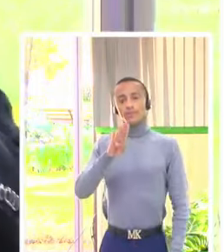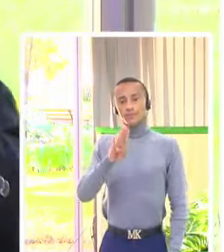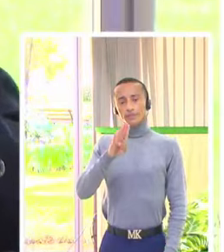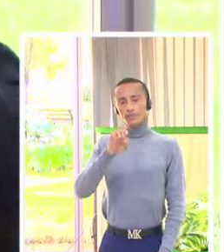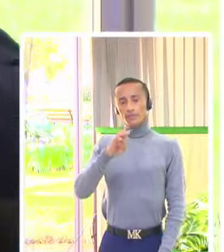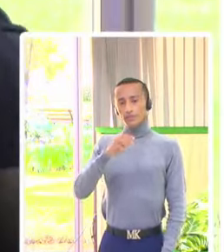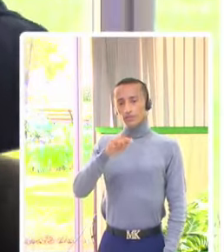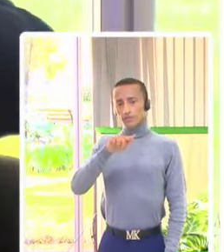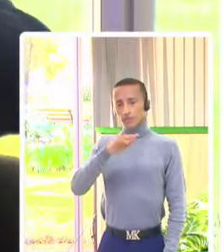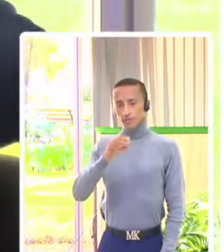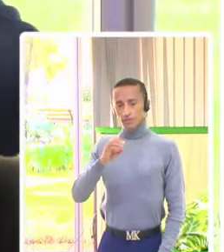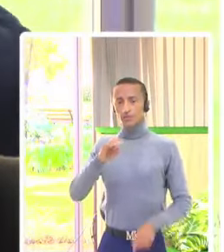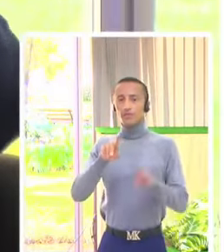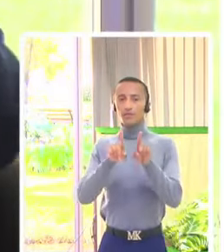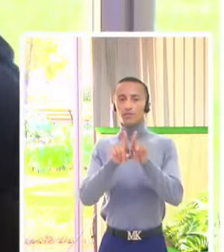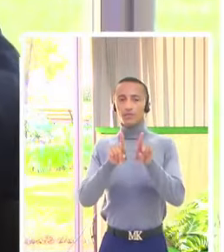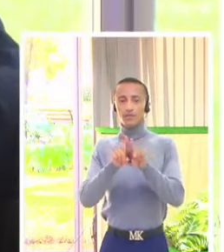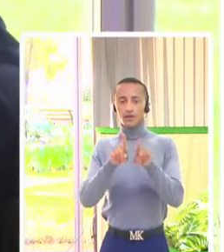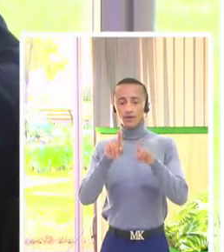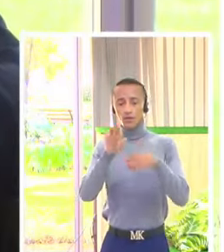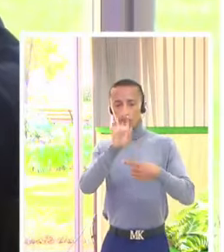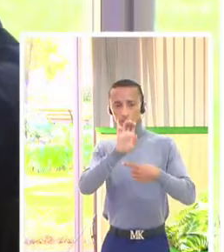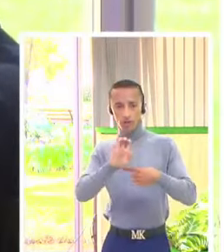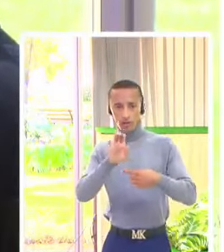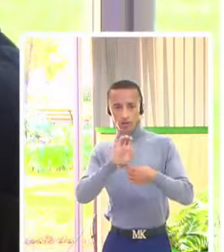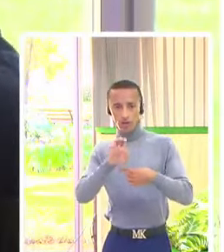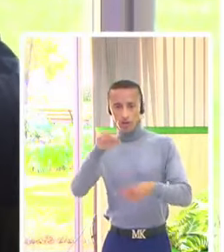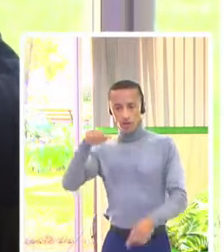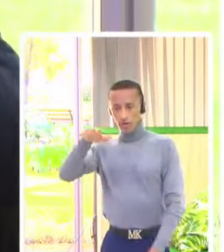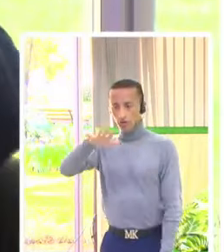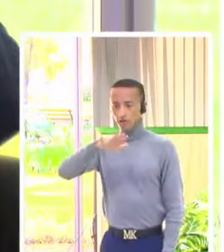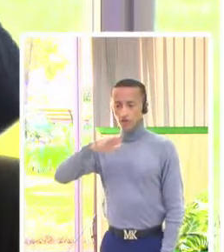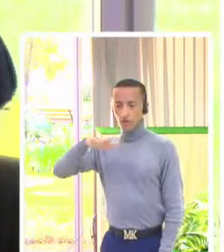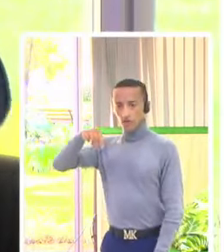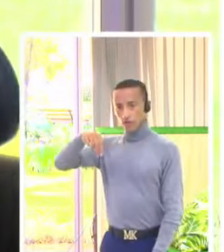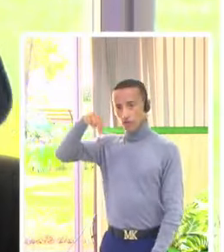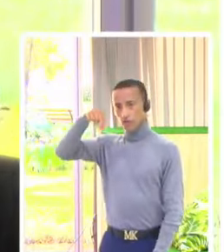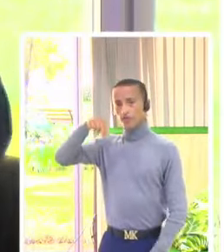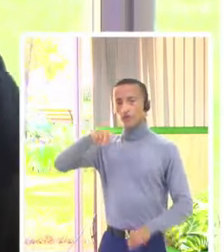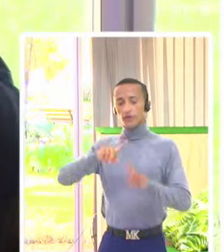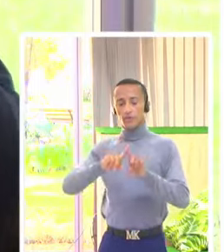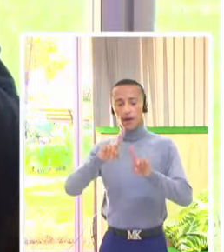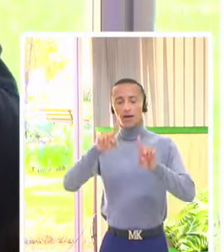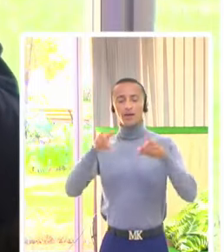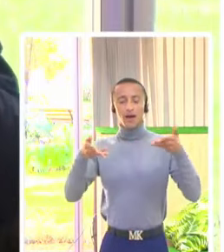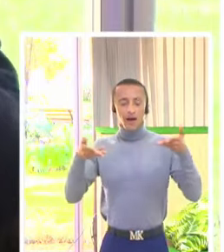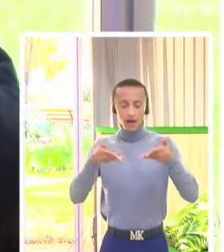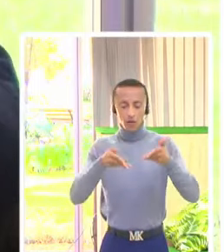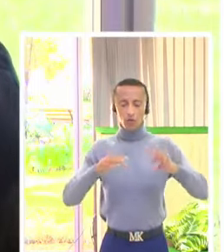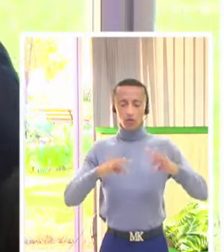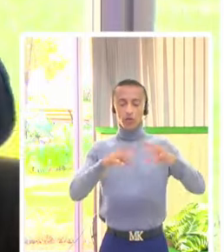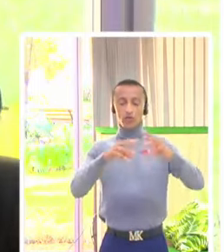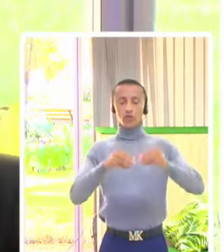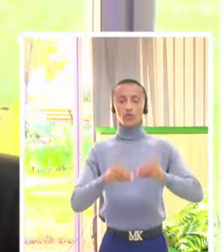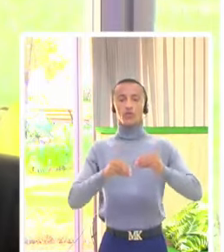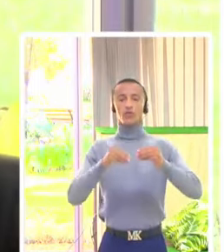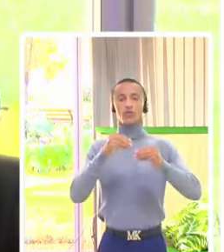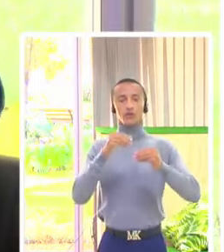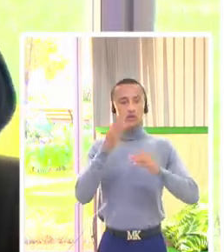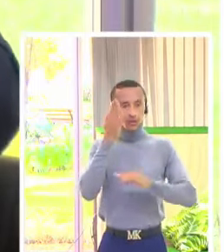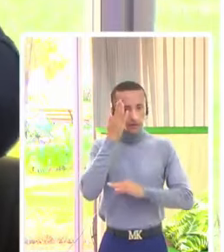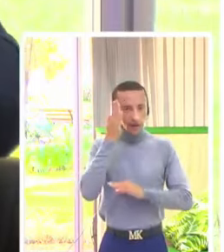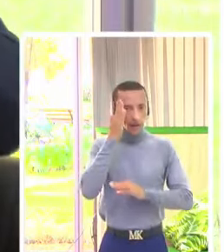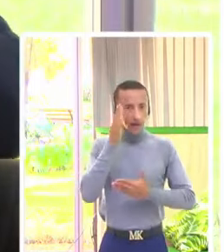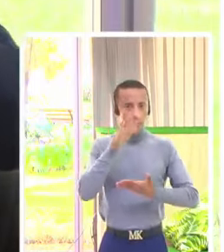north. But it has been a process. And now everybody understands the importance. But still when you